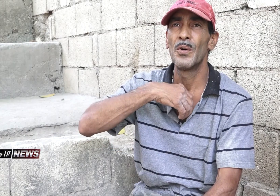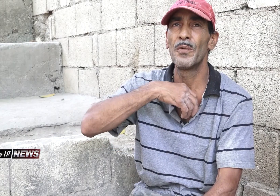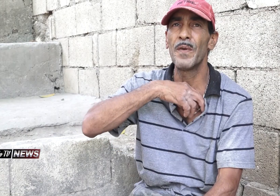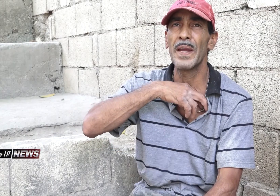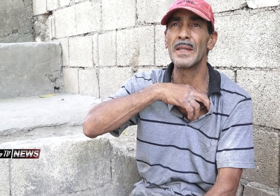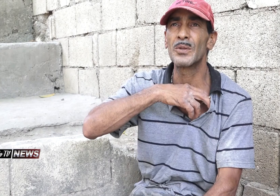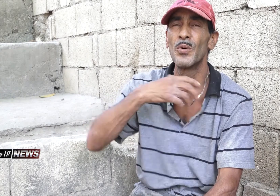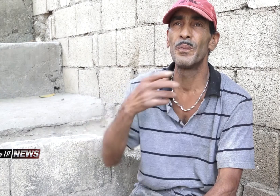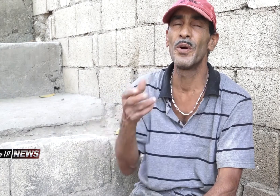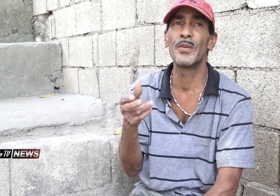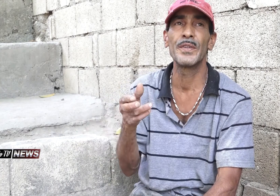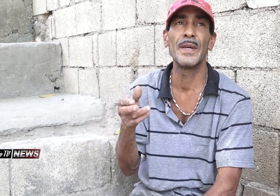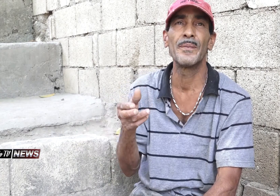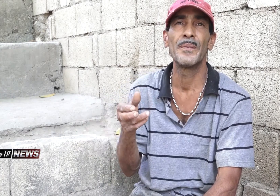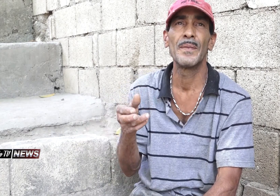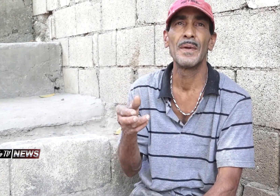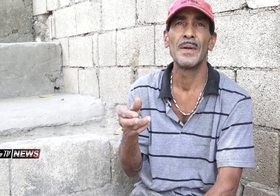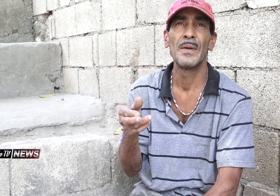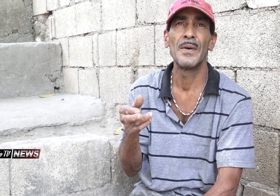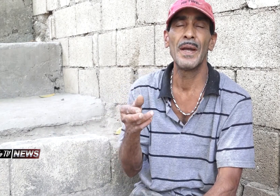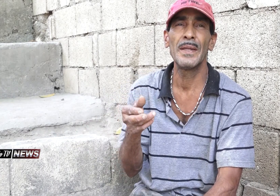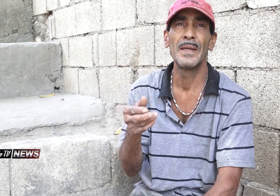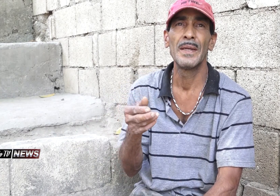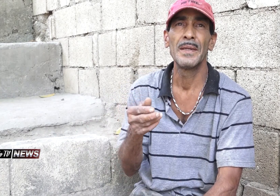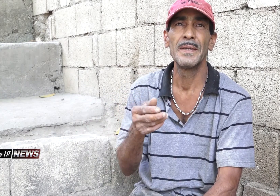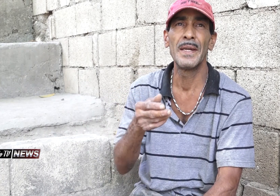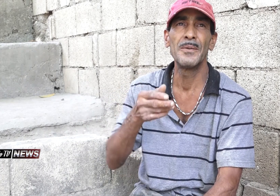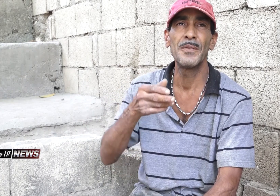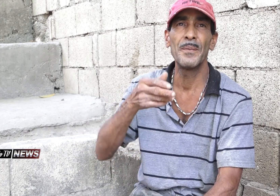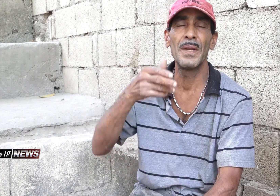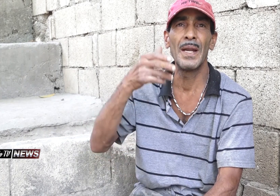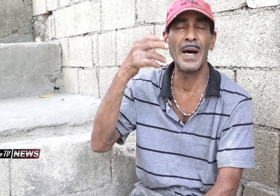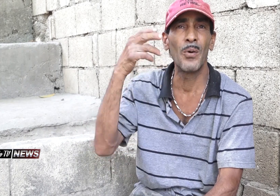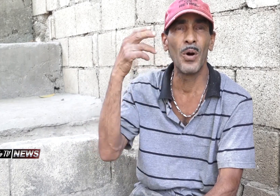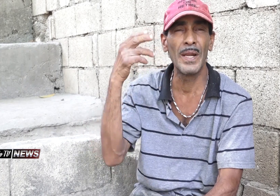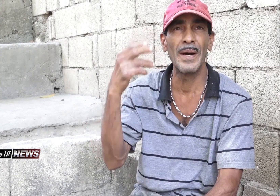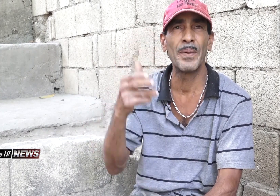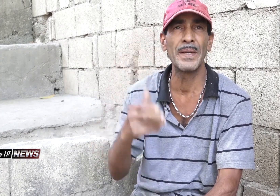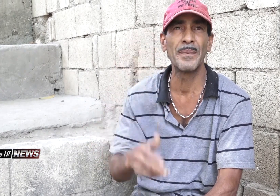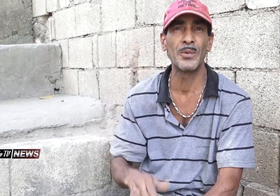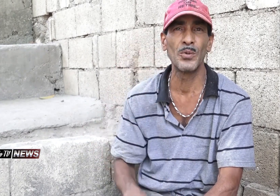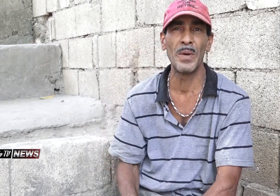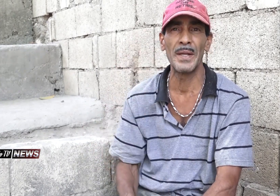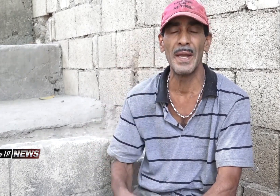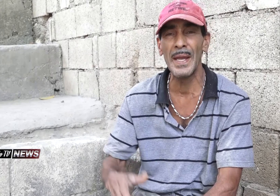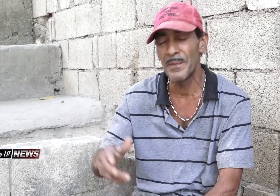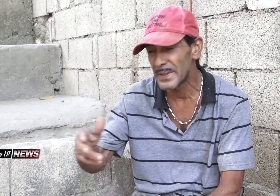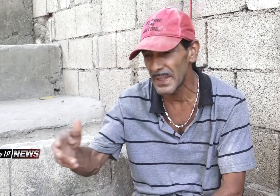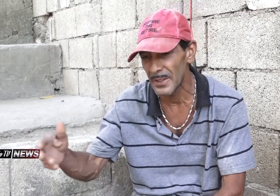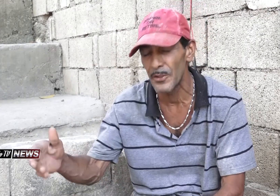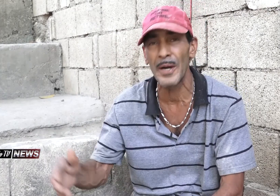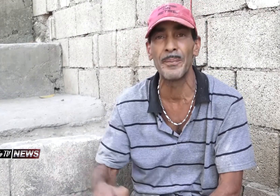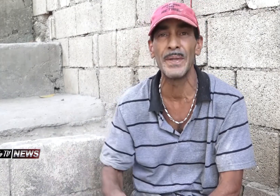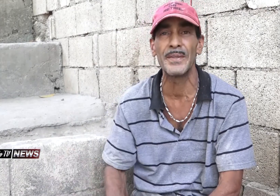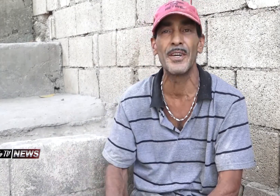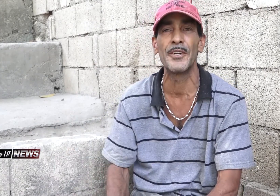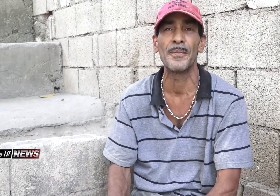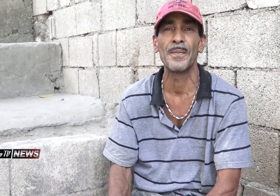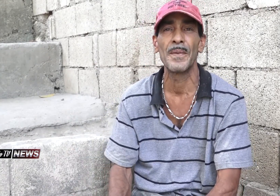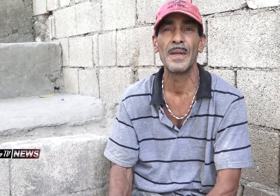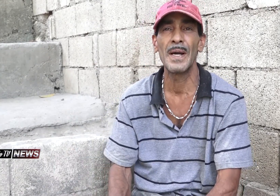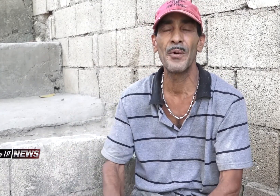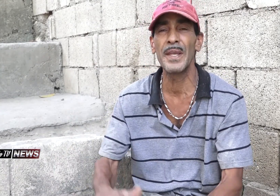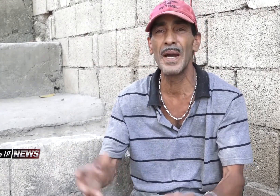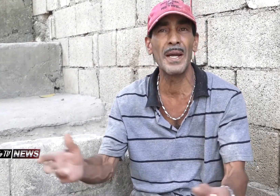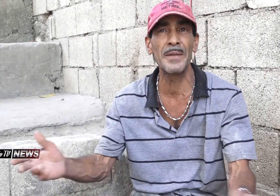Right? We find the two person them. Right? Then from the law, hold on upon them two man. Everything cramp this,